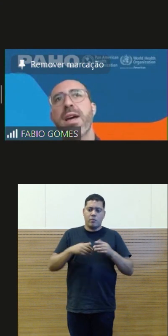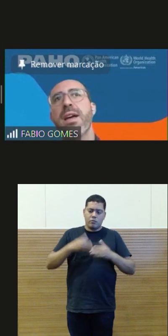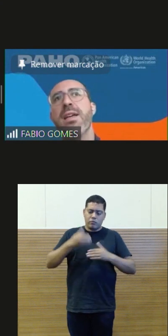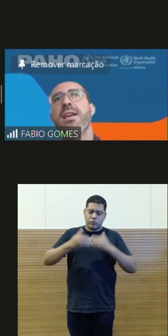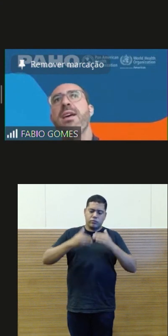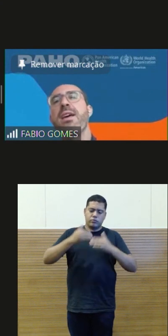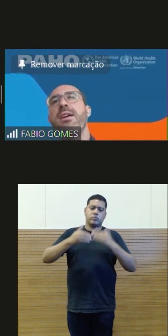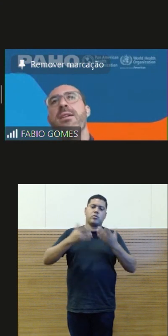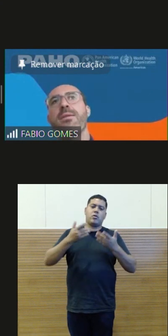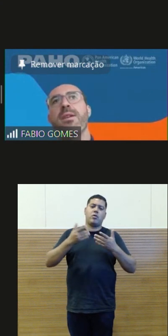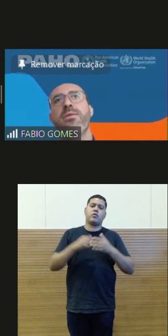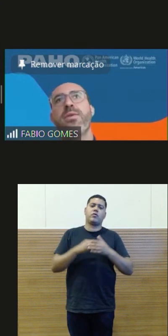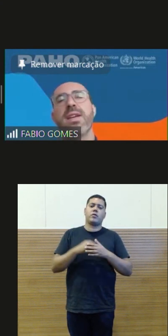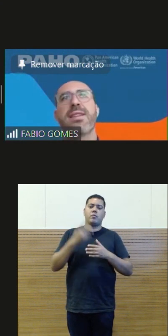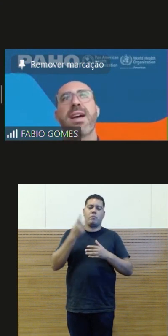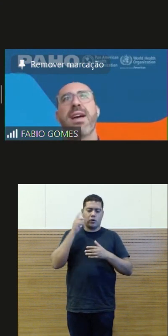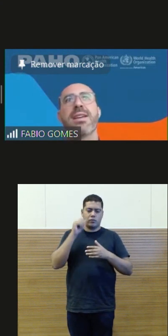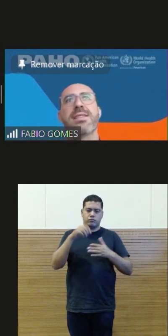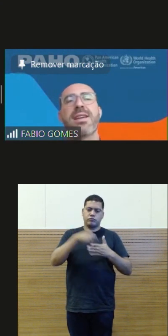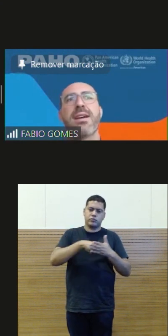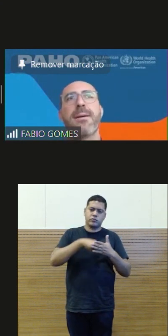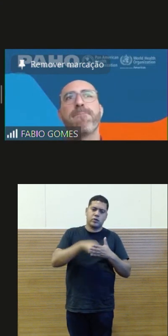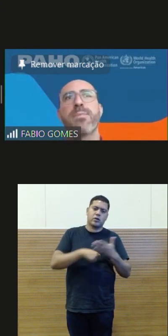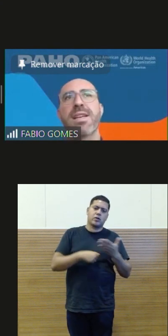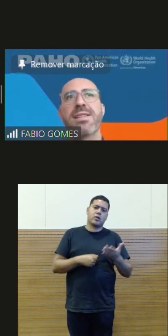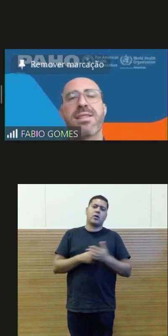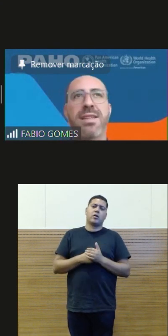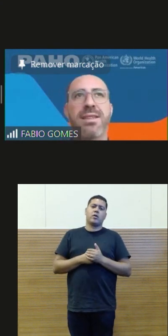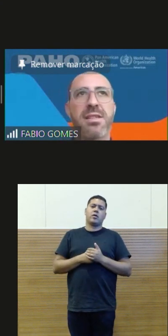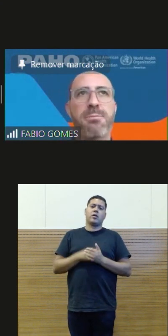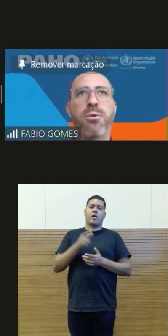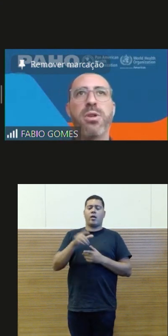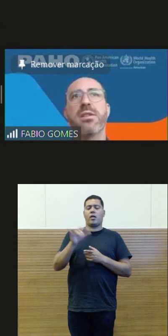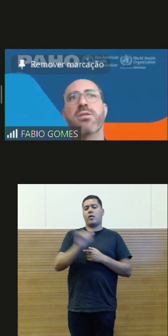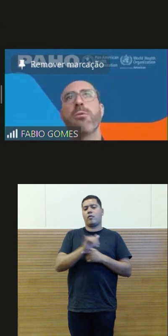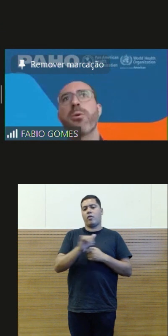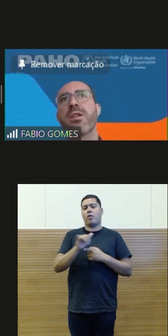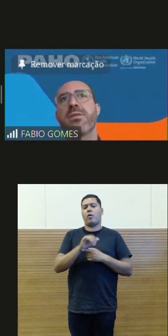So we don't develop mechanisms